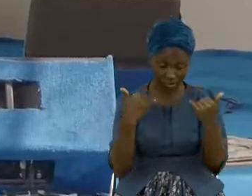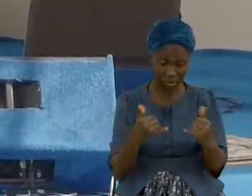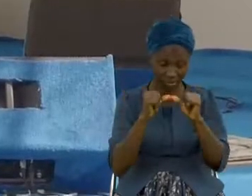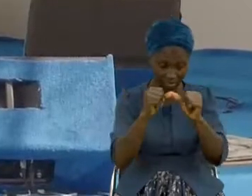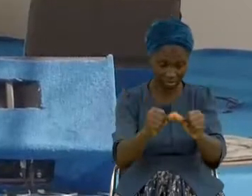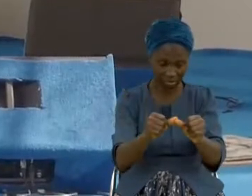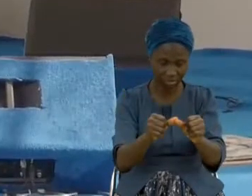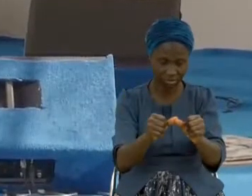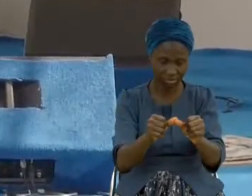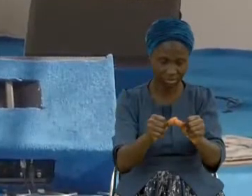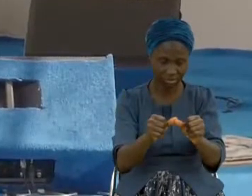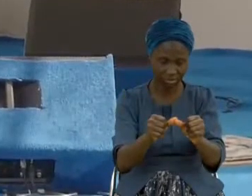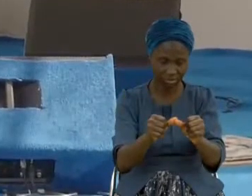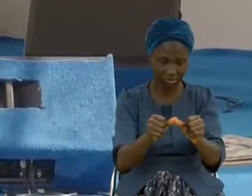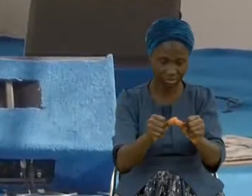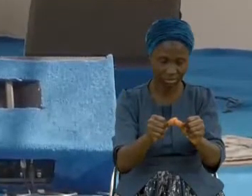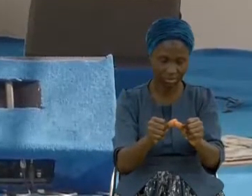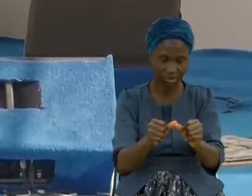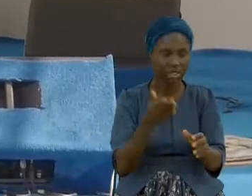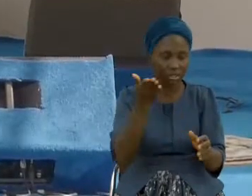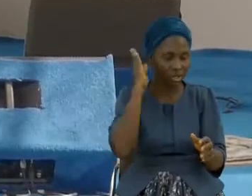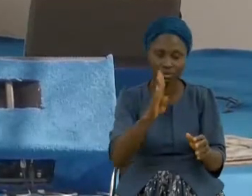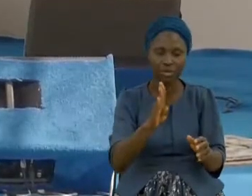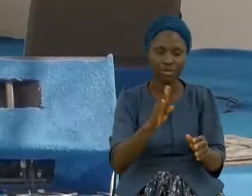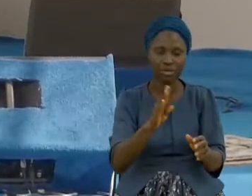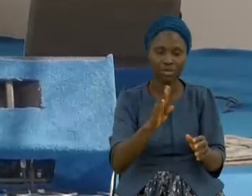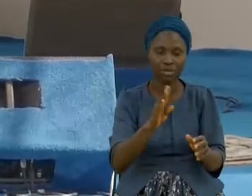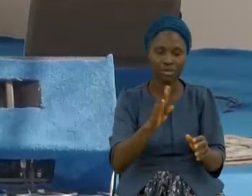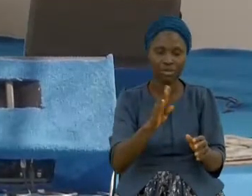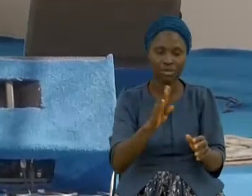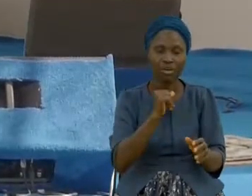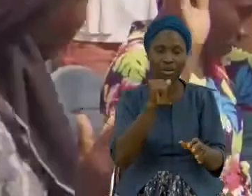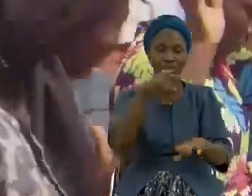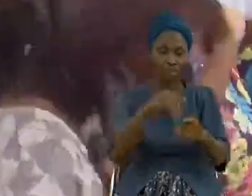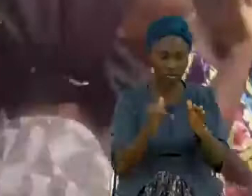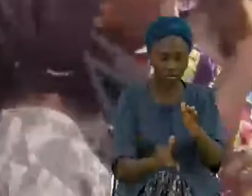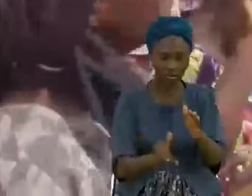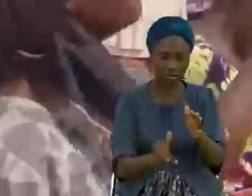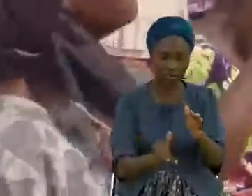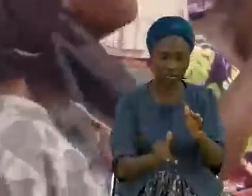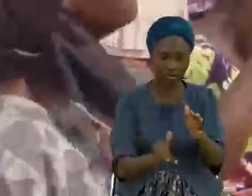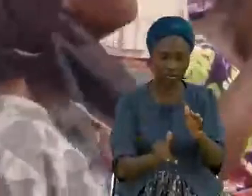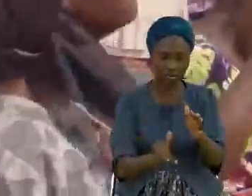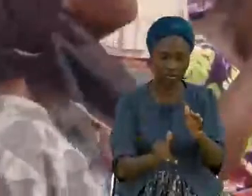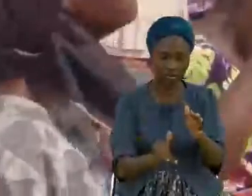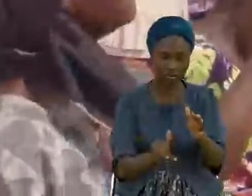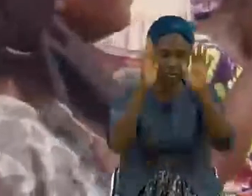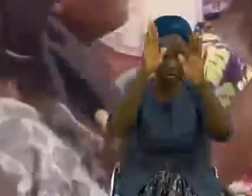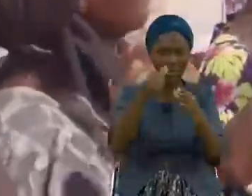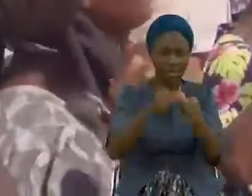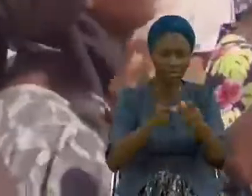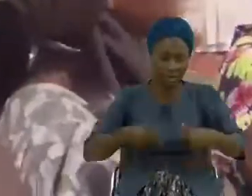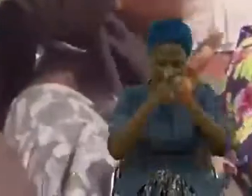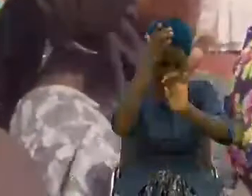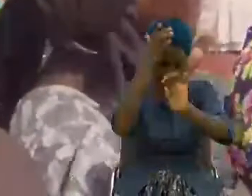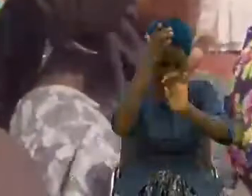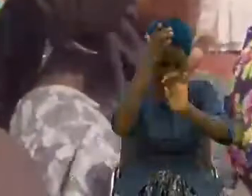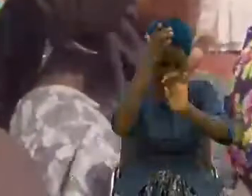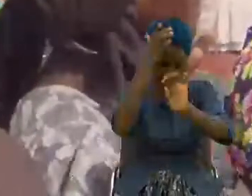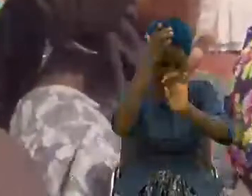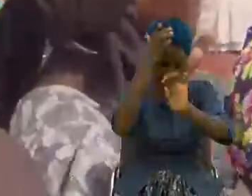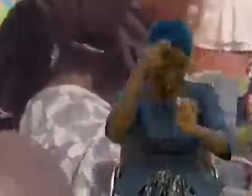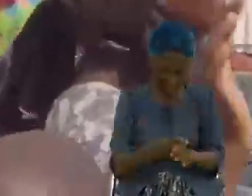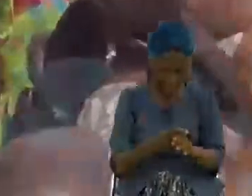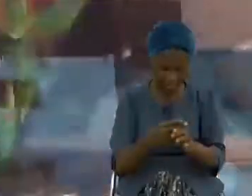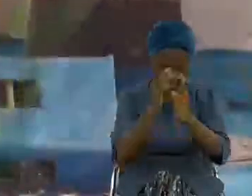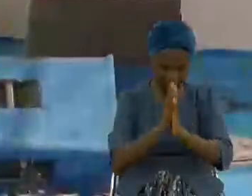unstoppable miracles in every life in jesus name well thank you because